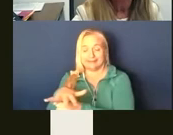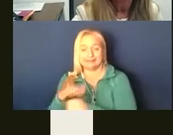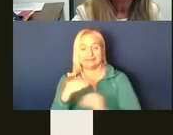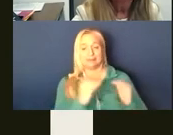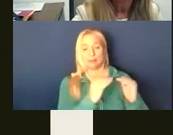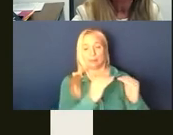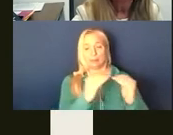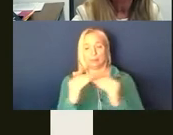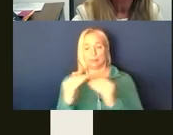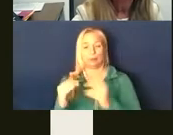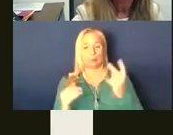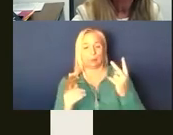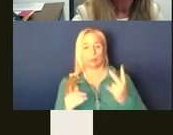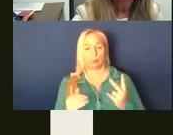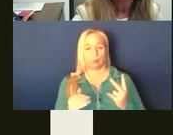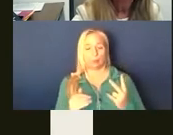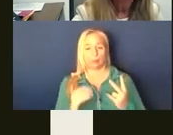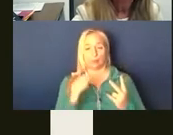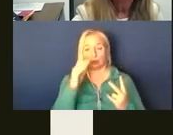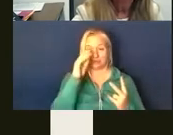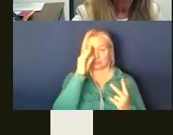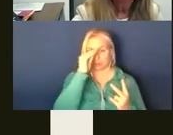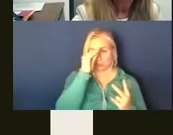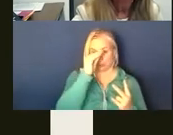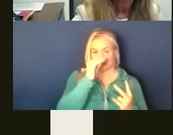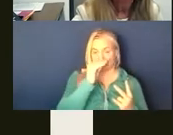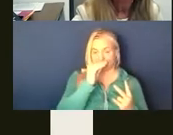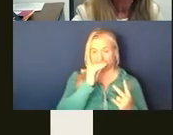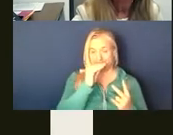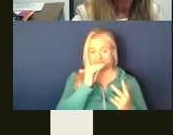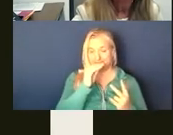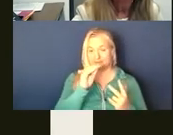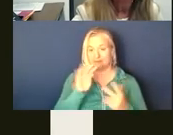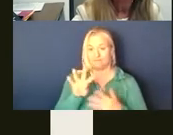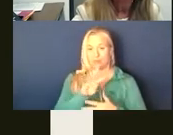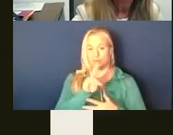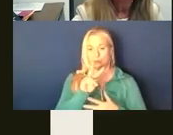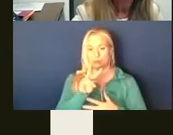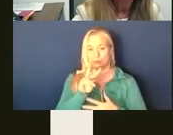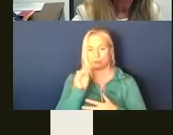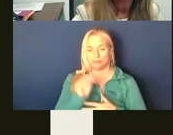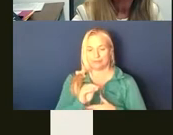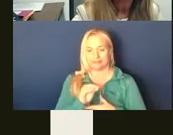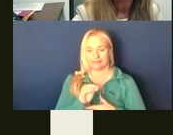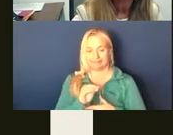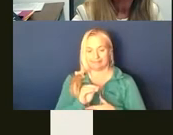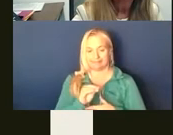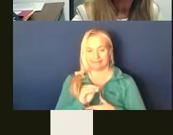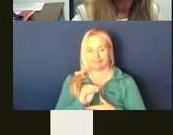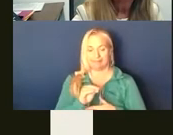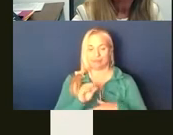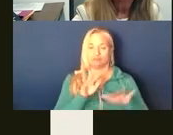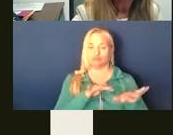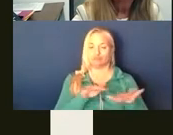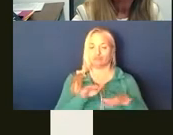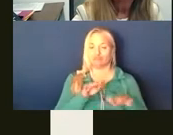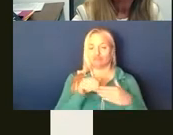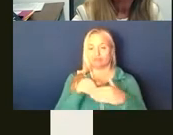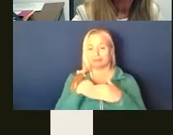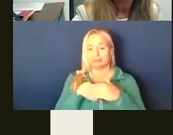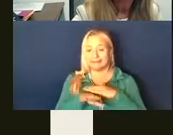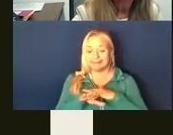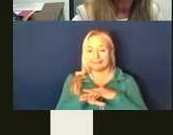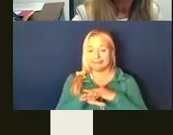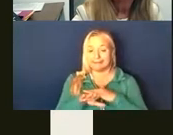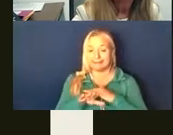of the visitors to the break room were boys. 42% of the visitors were rated as calm when entering,